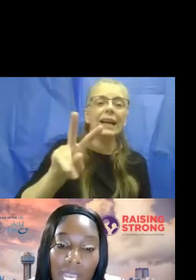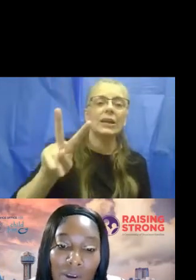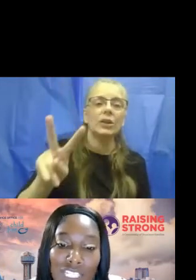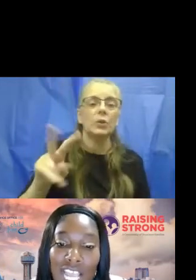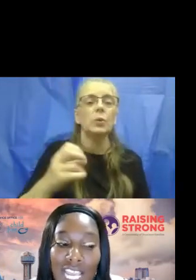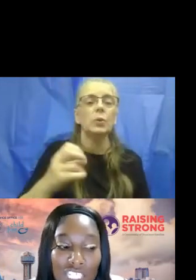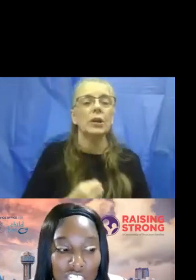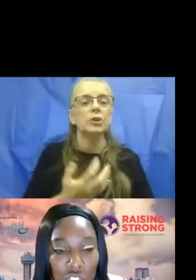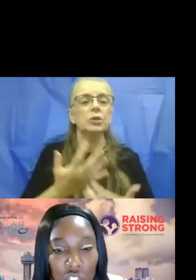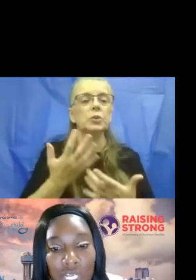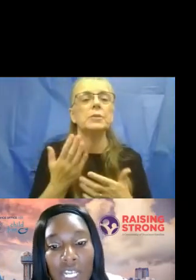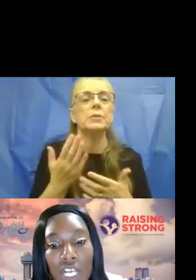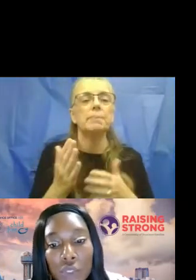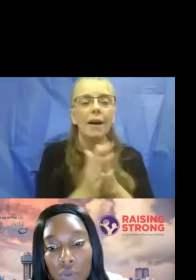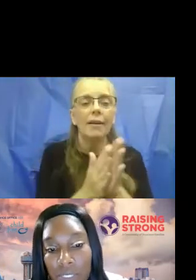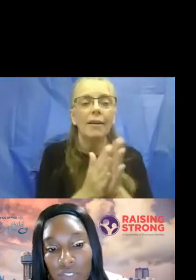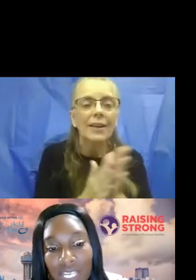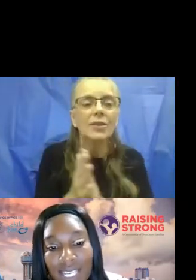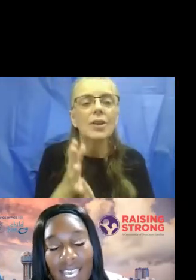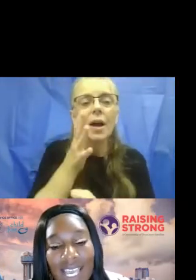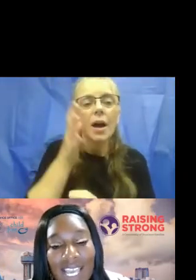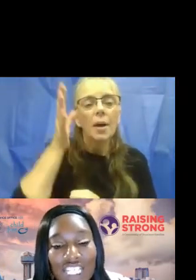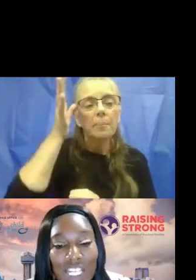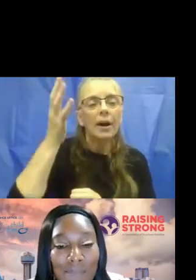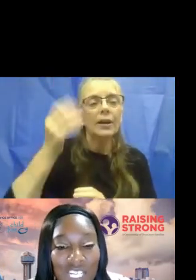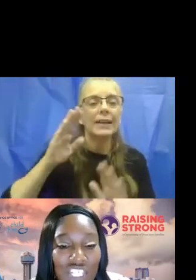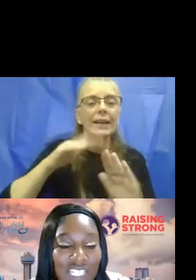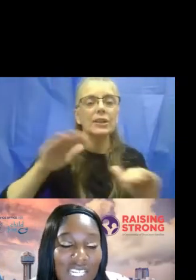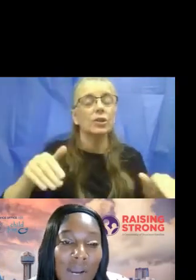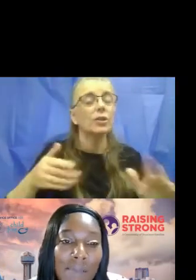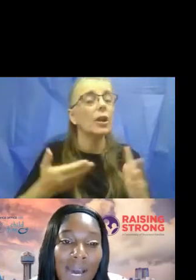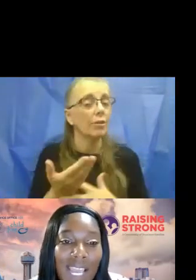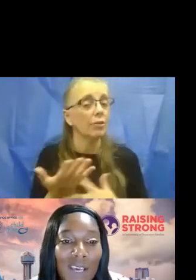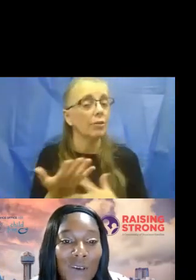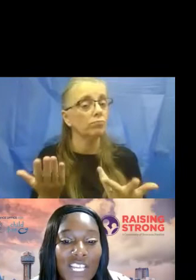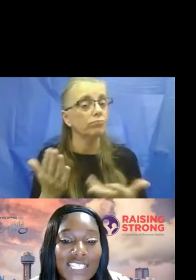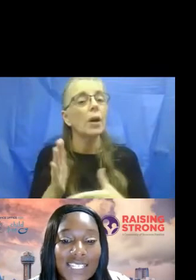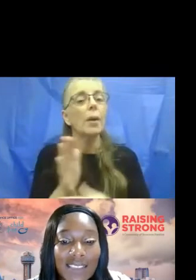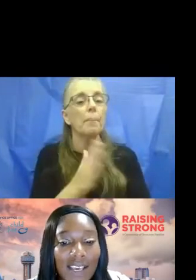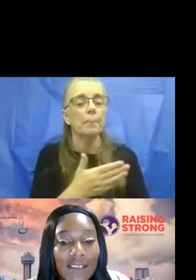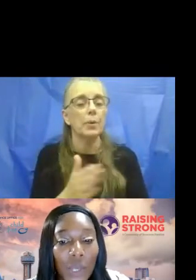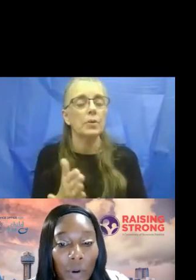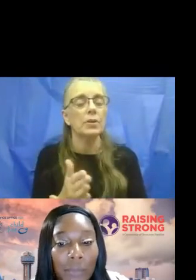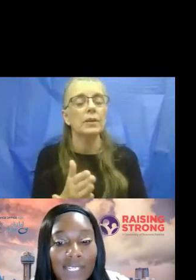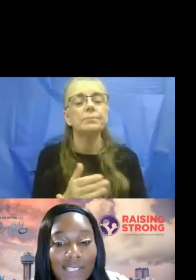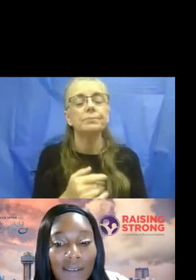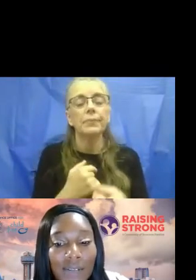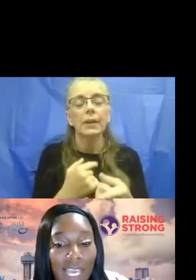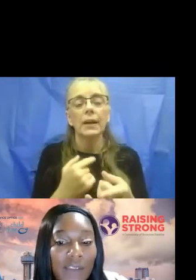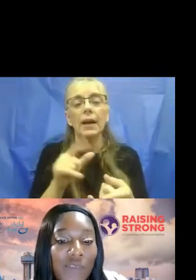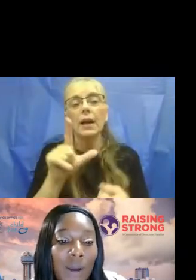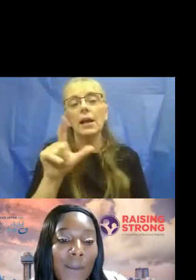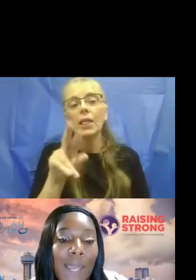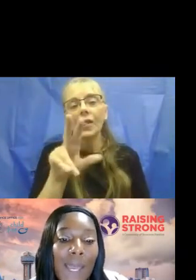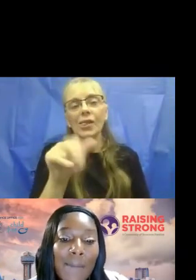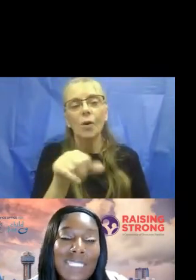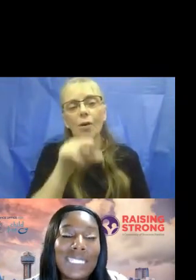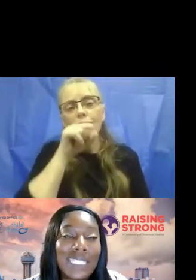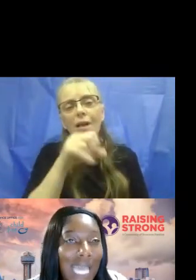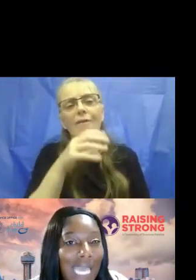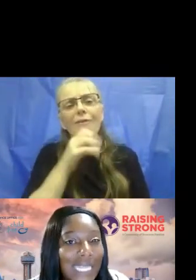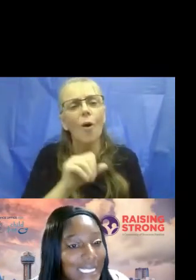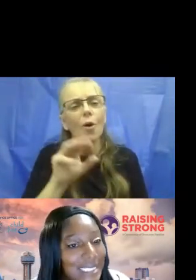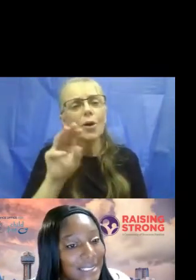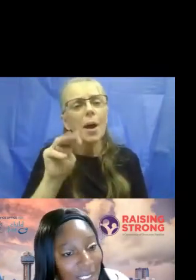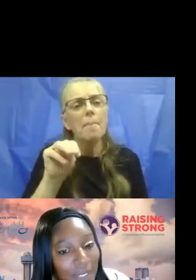enthuse parents and children through music. She mentioned in her bio that she loves Old MacDonald Had a Farm, but